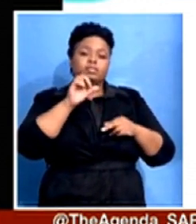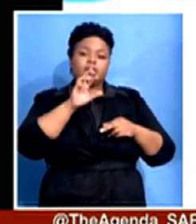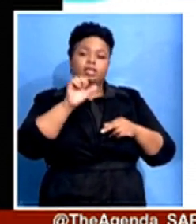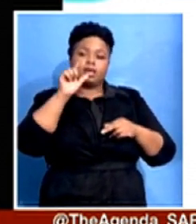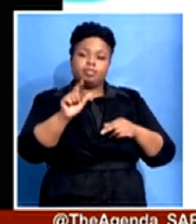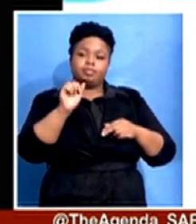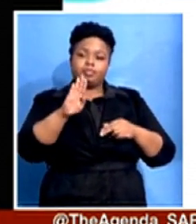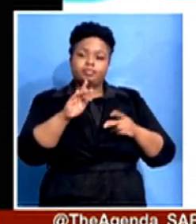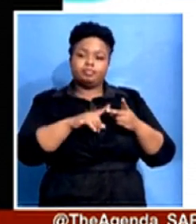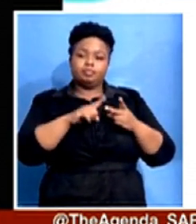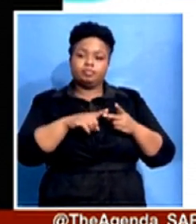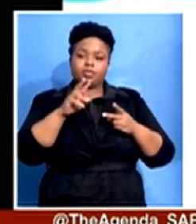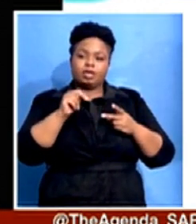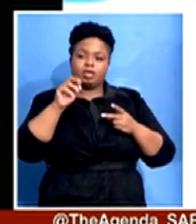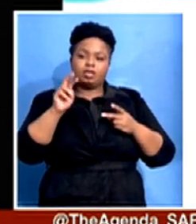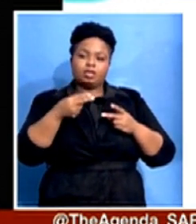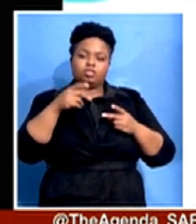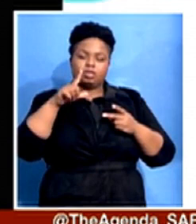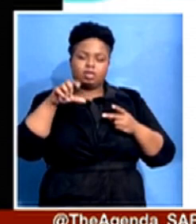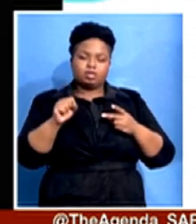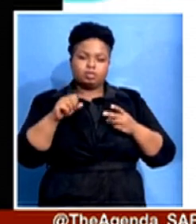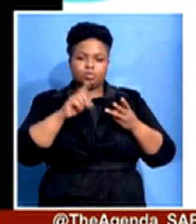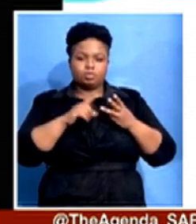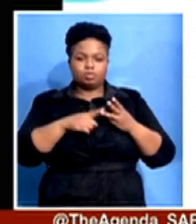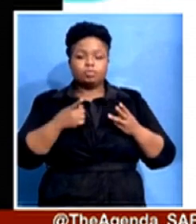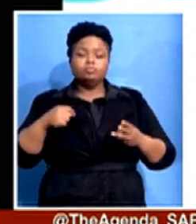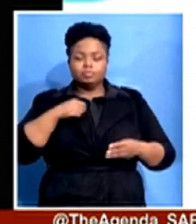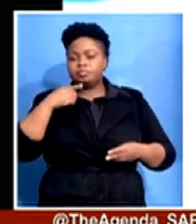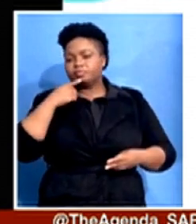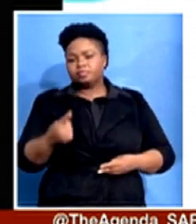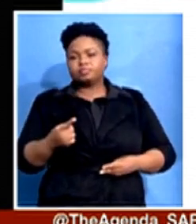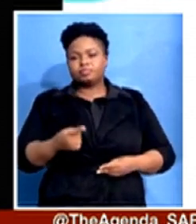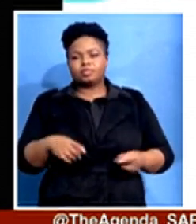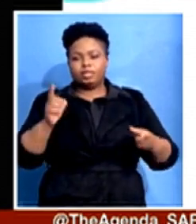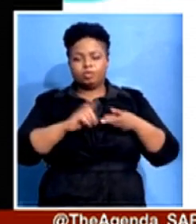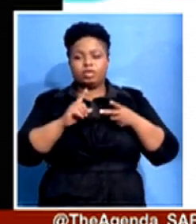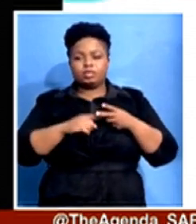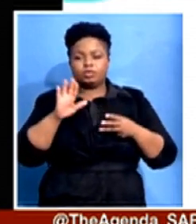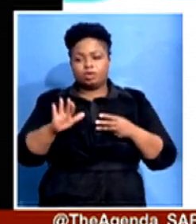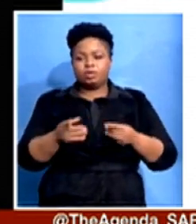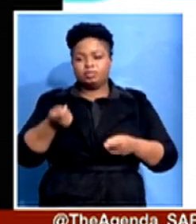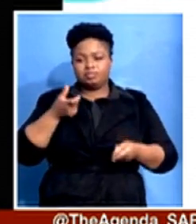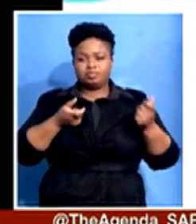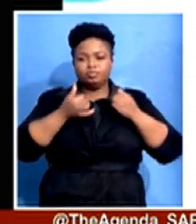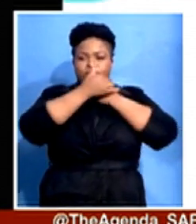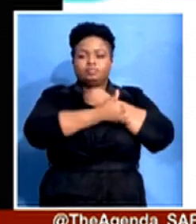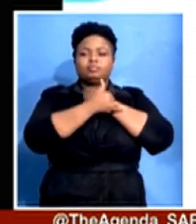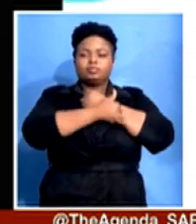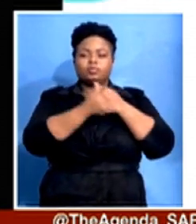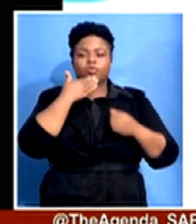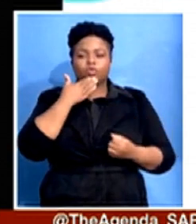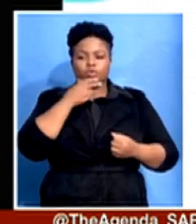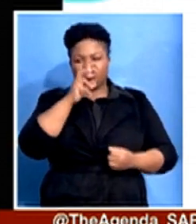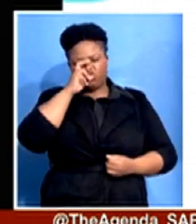must actually say that we're one of the very few countries who initially we were very stringent around the types of tests that